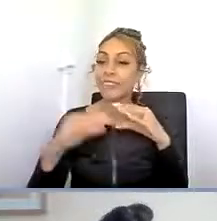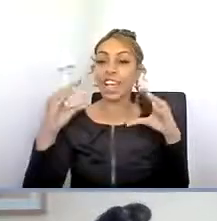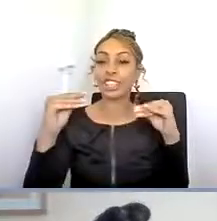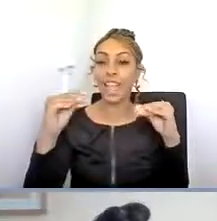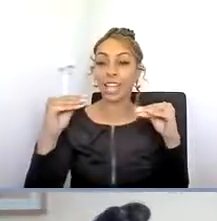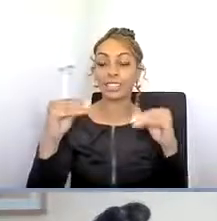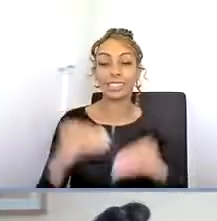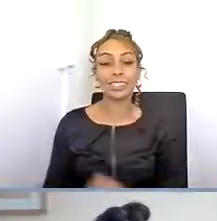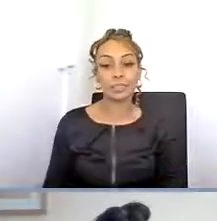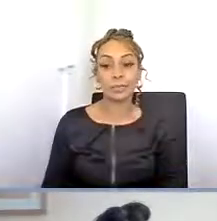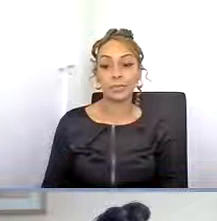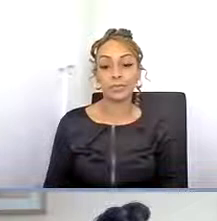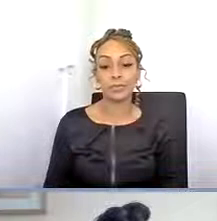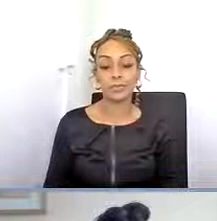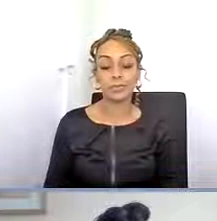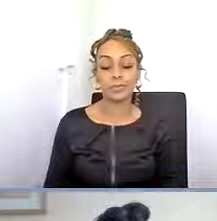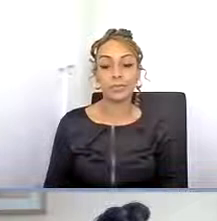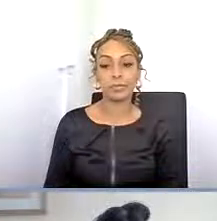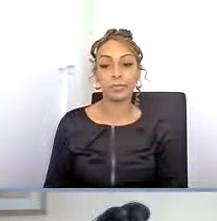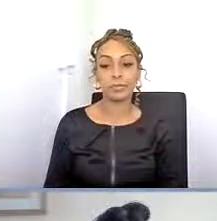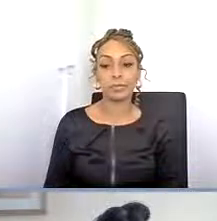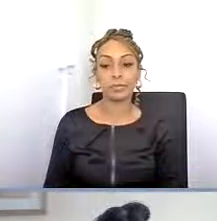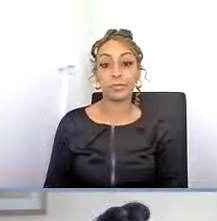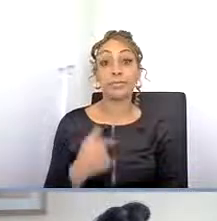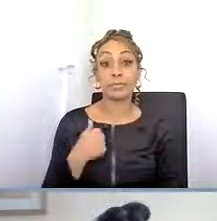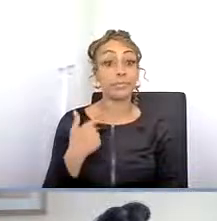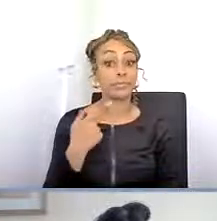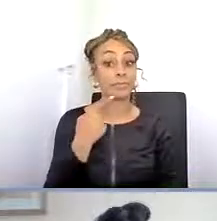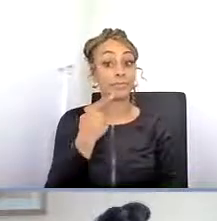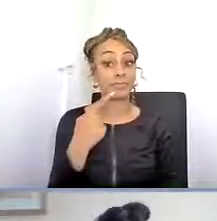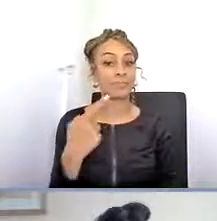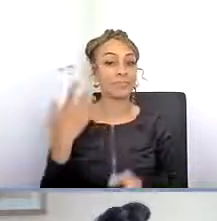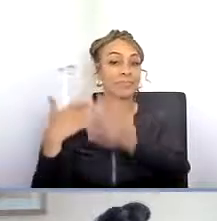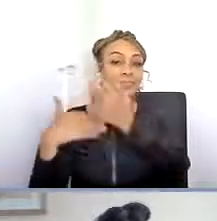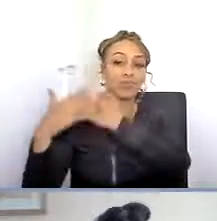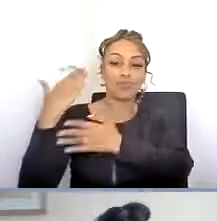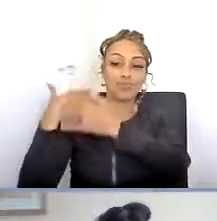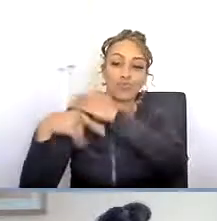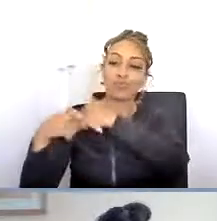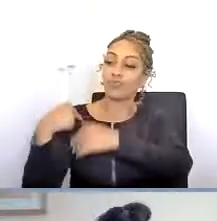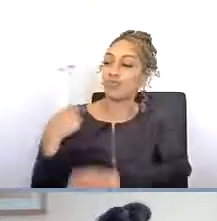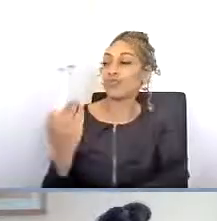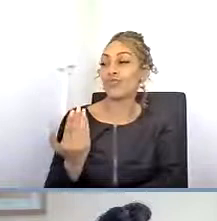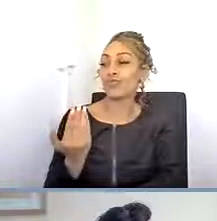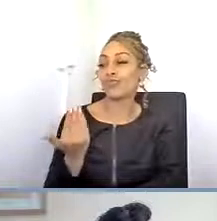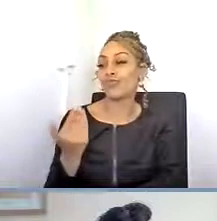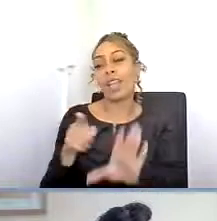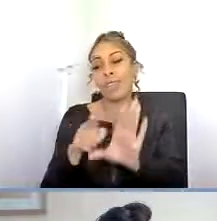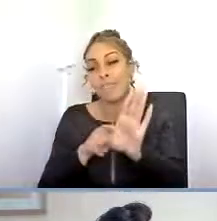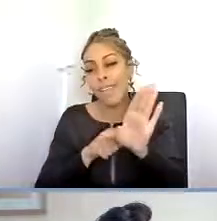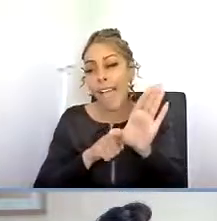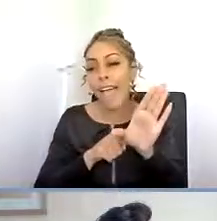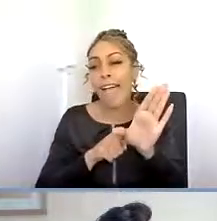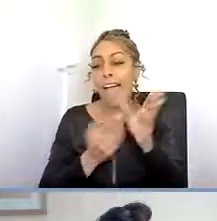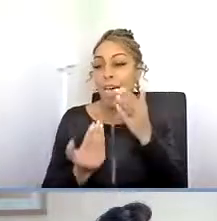So first of all, I wanted to talk about the history of our collection, and we're a relatively young